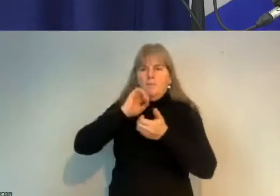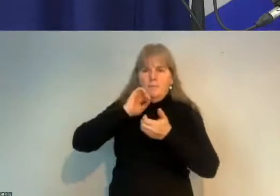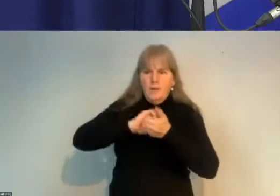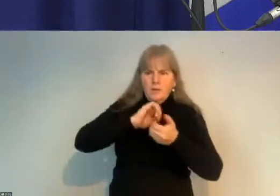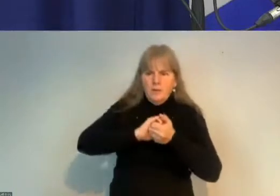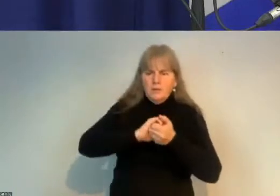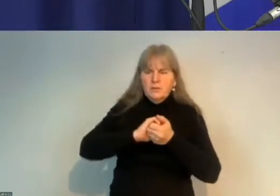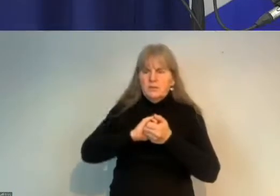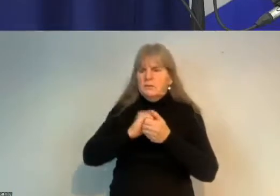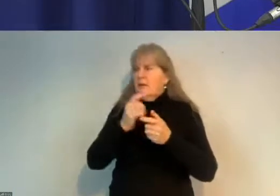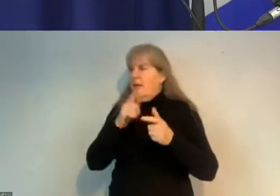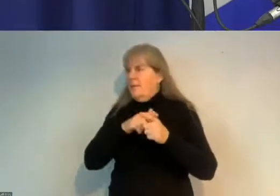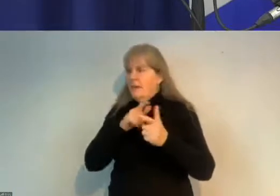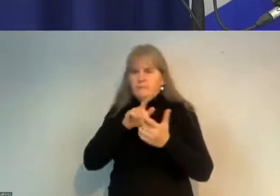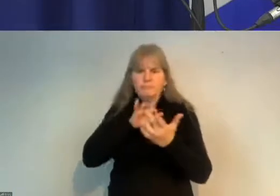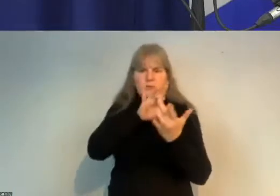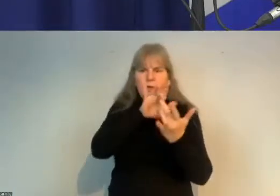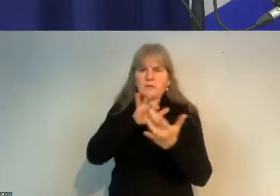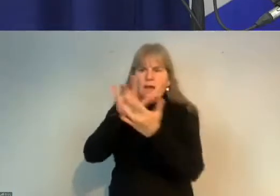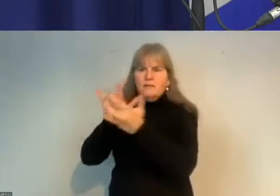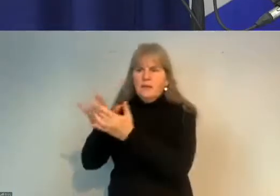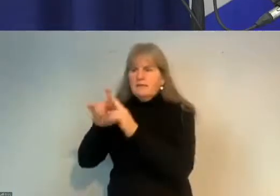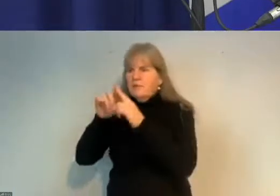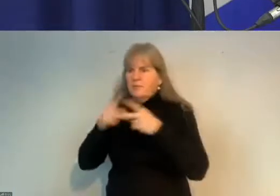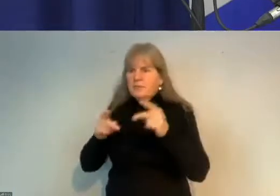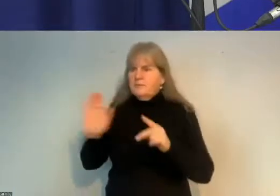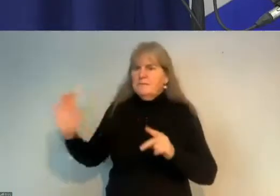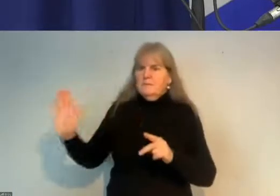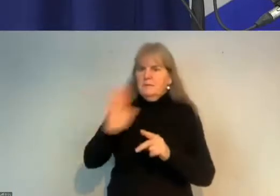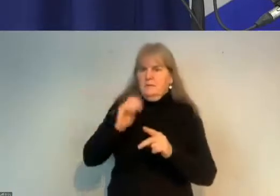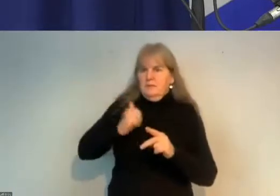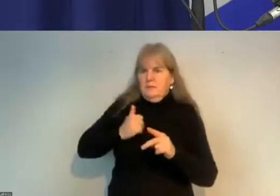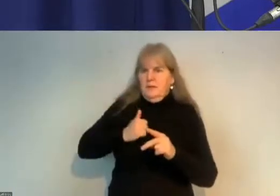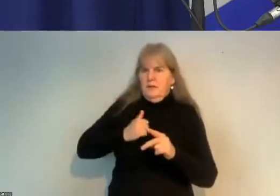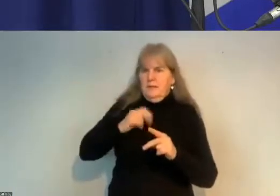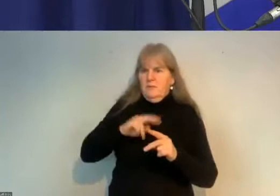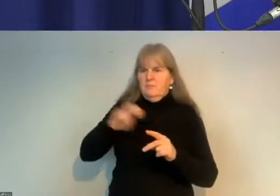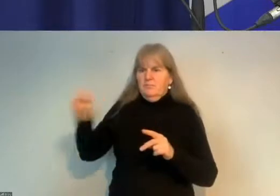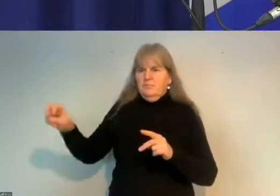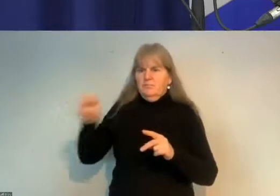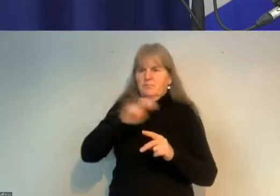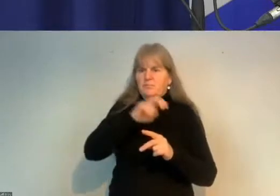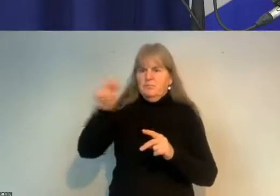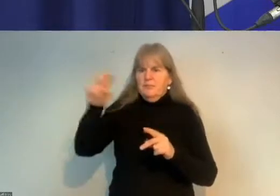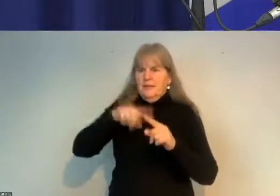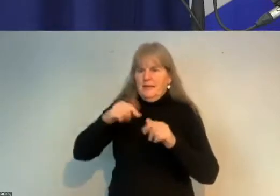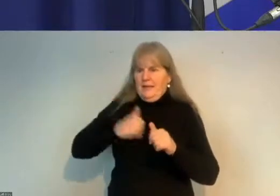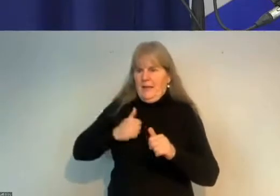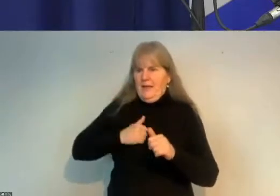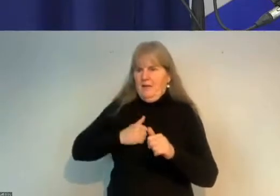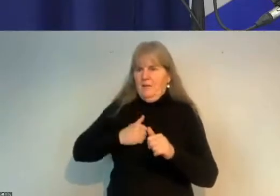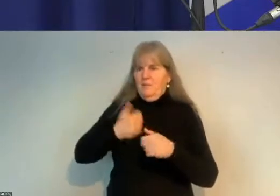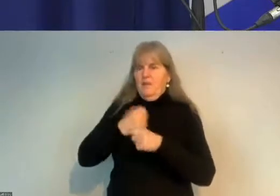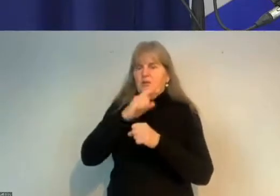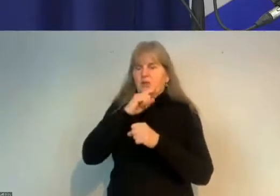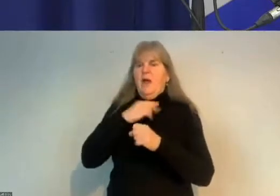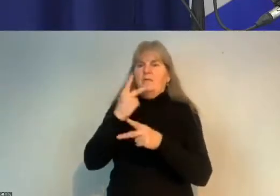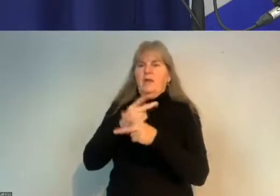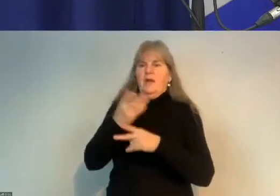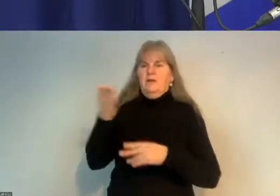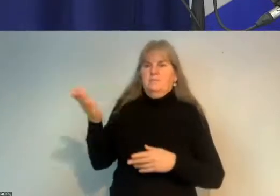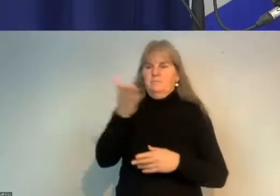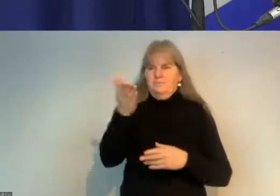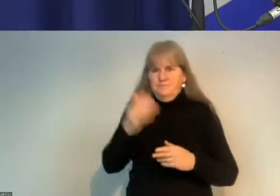also to move people around the country in order to ensure they have the care that they need. We wouldn't